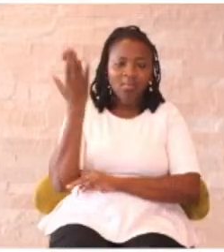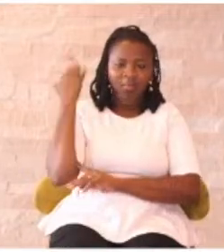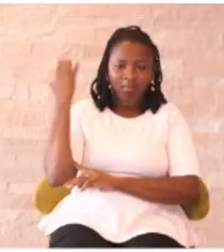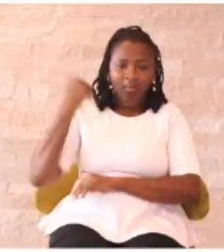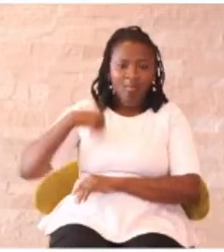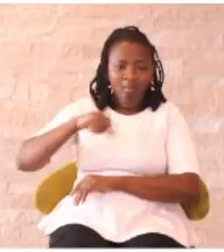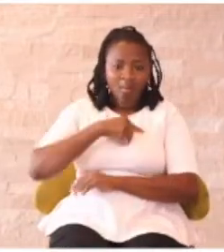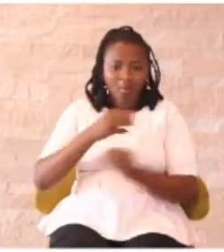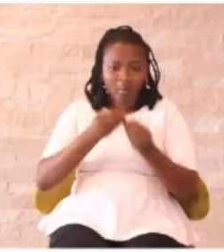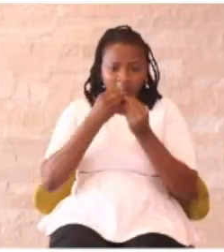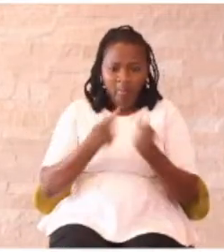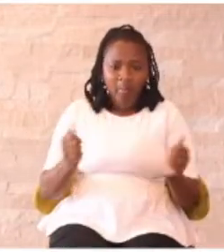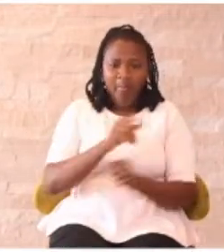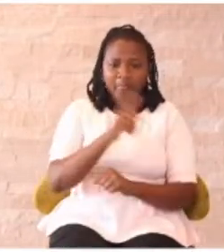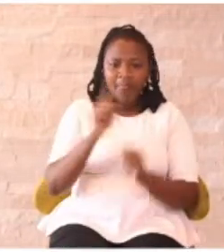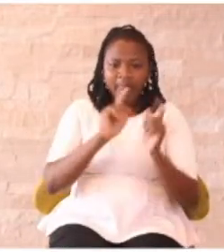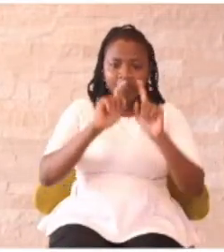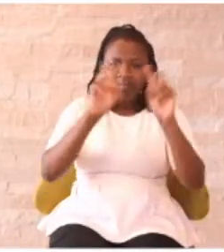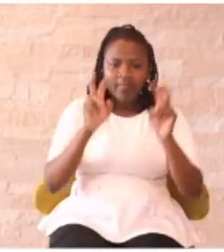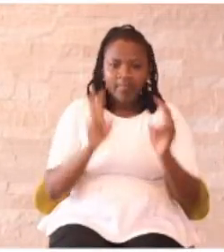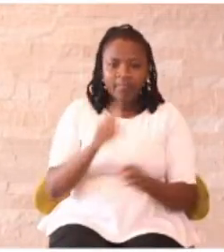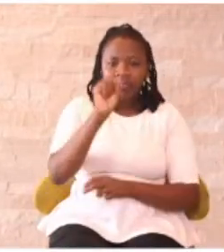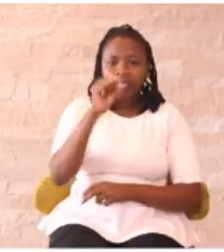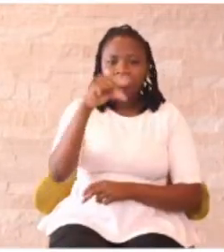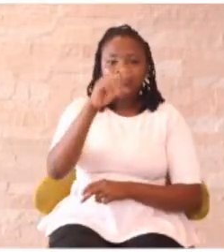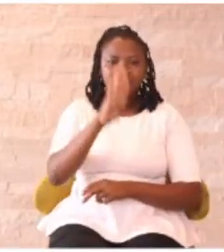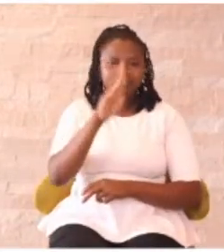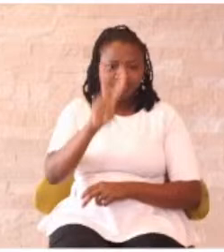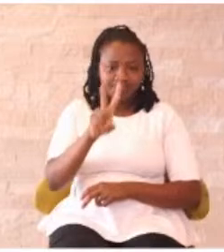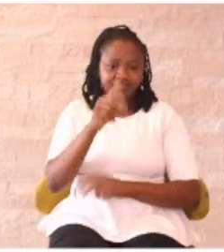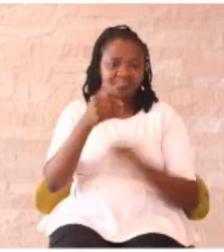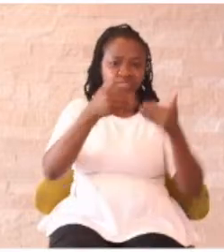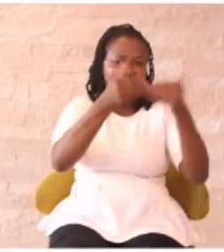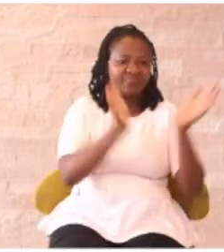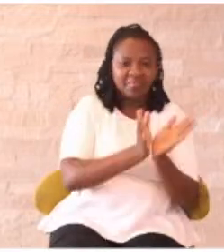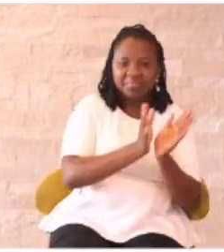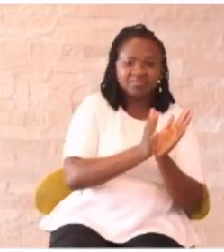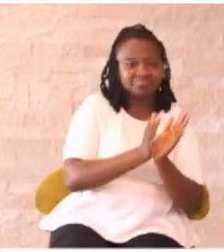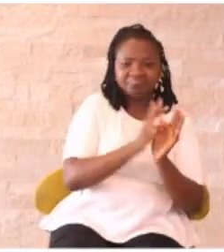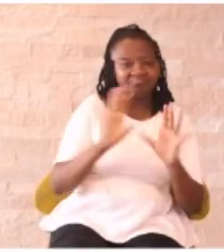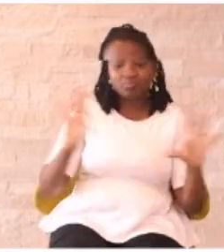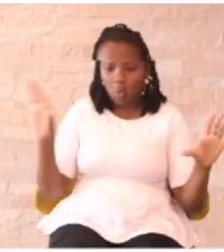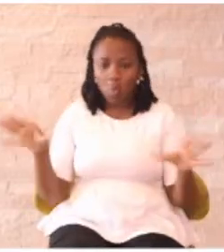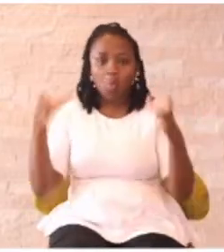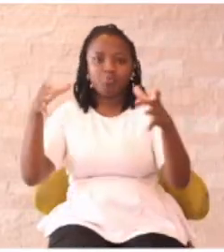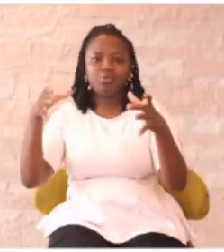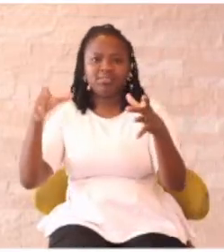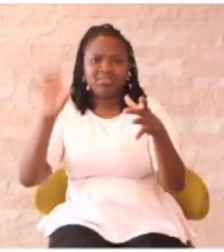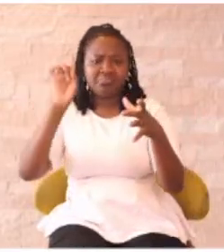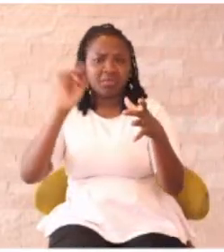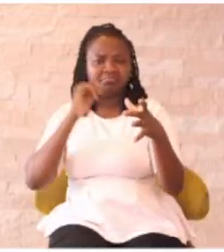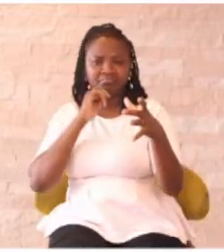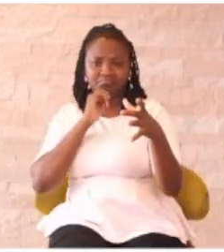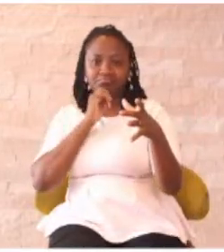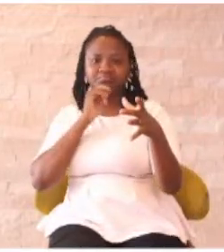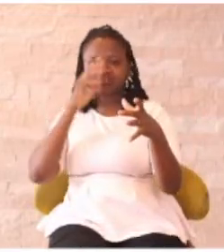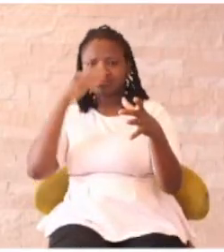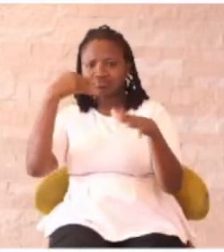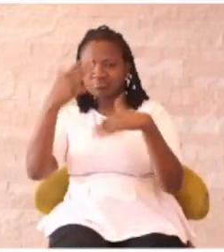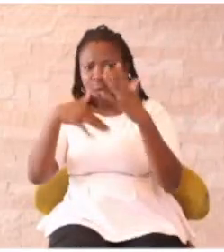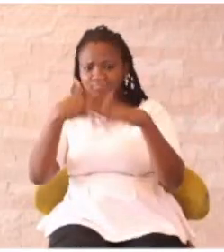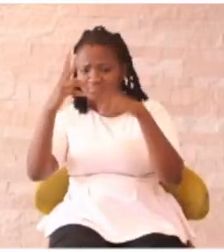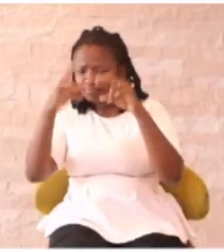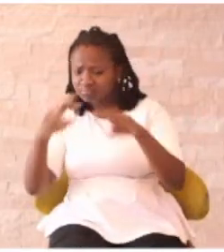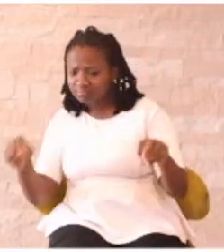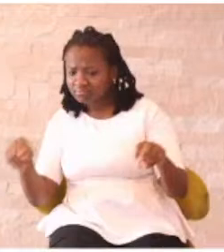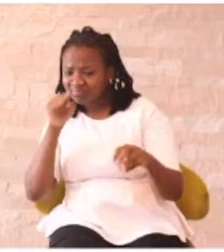tackle the SGBV issues at family level, it was general in the community. But we found out that most of these issues are